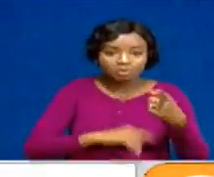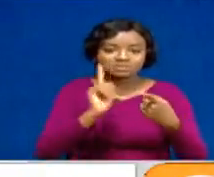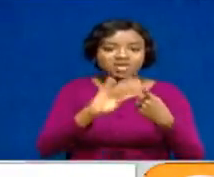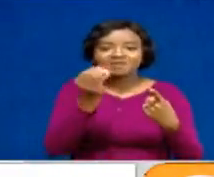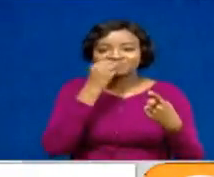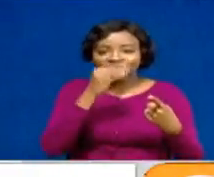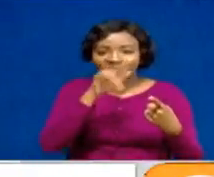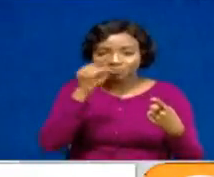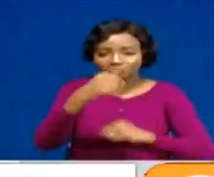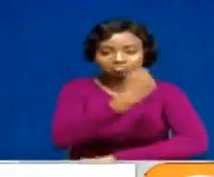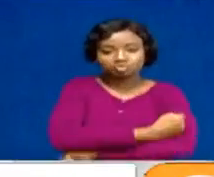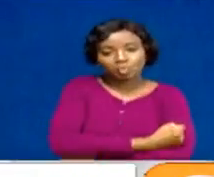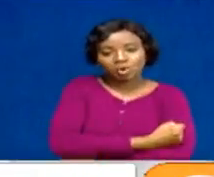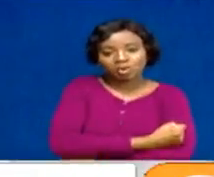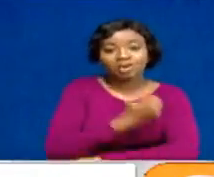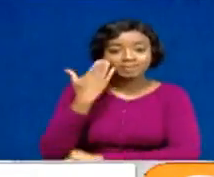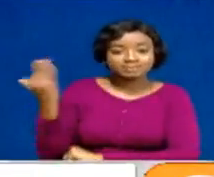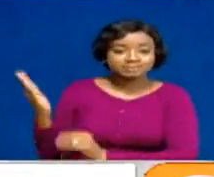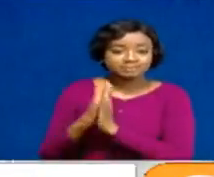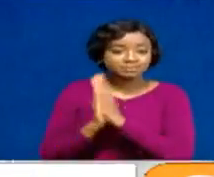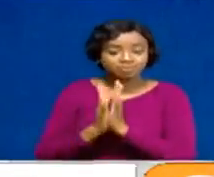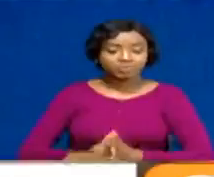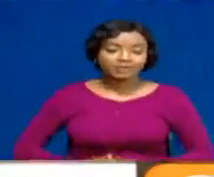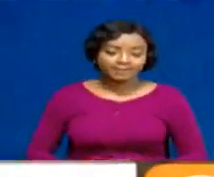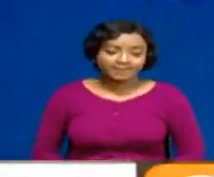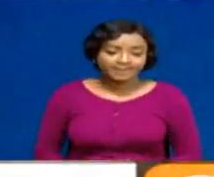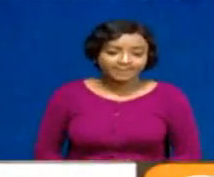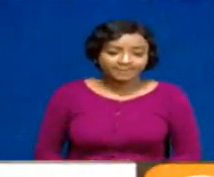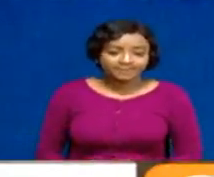from the school. Marianne Nyambura reports.